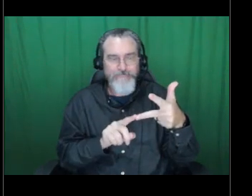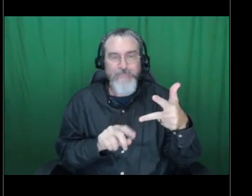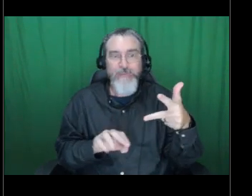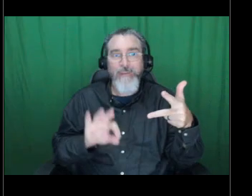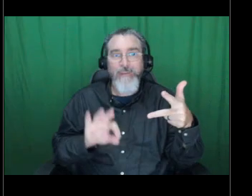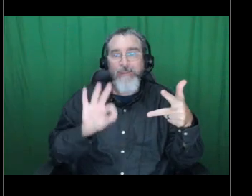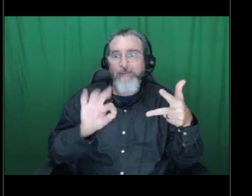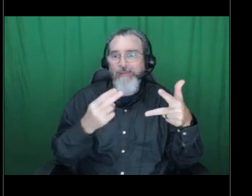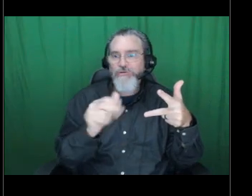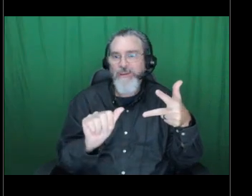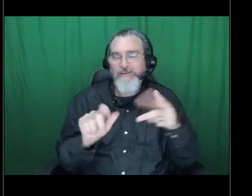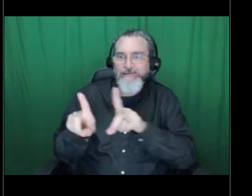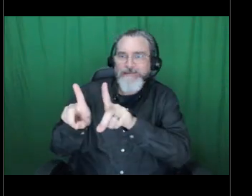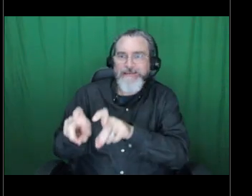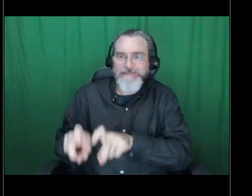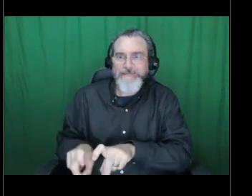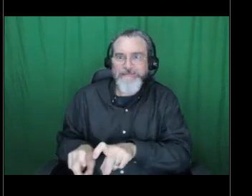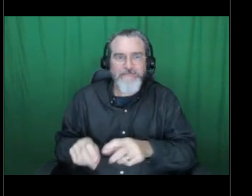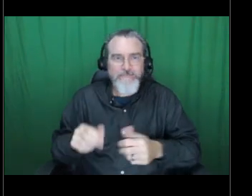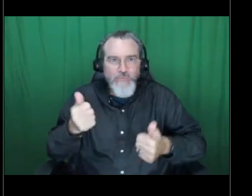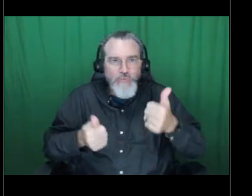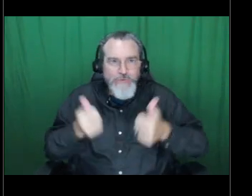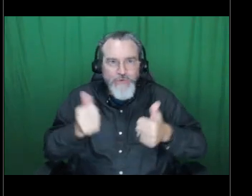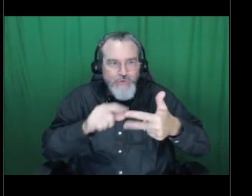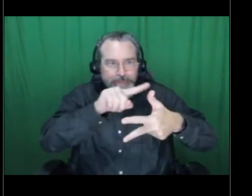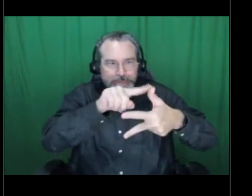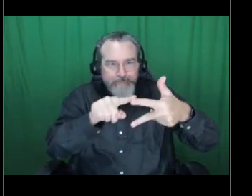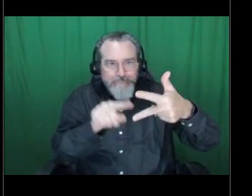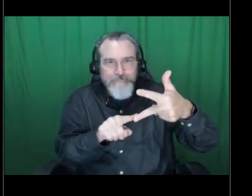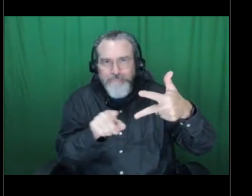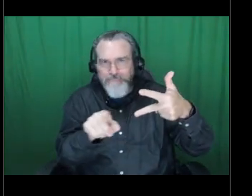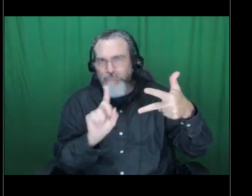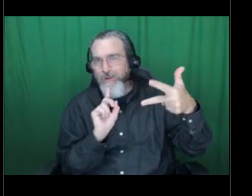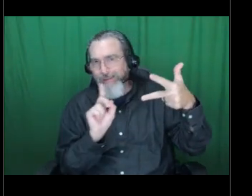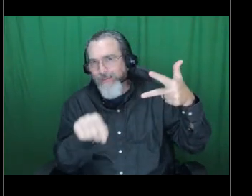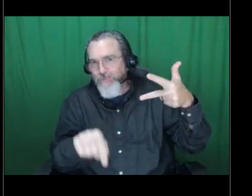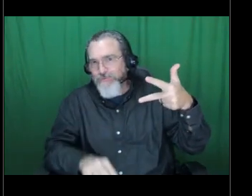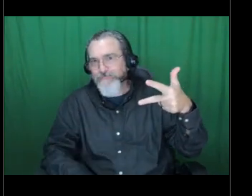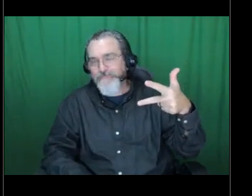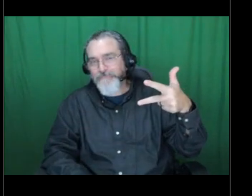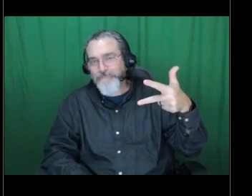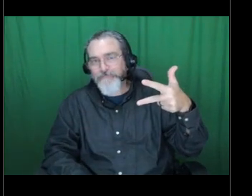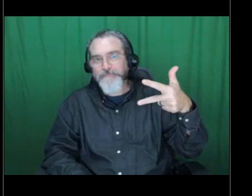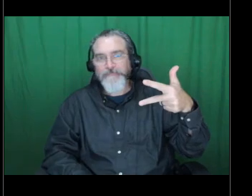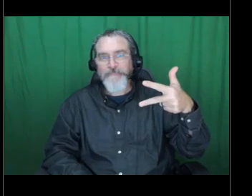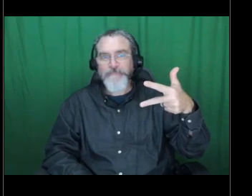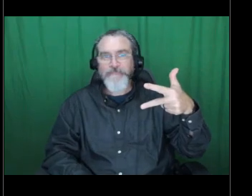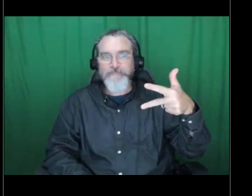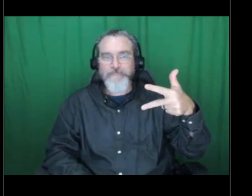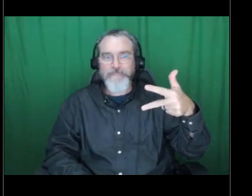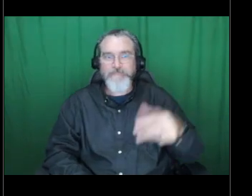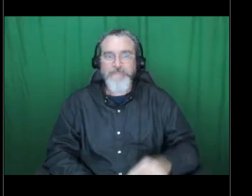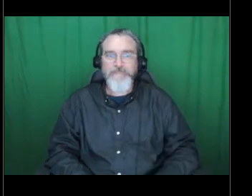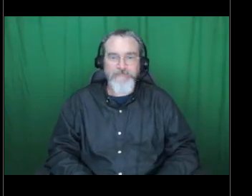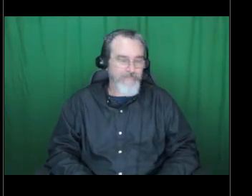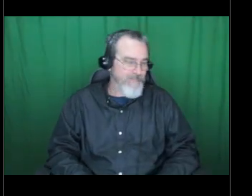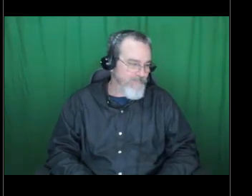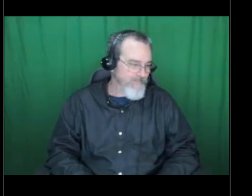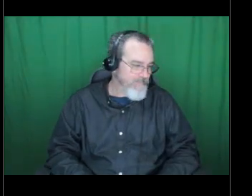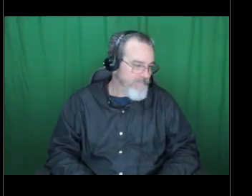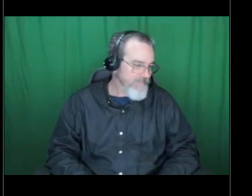is FHA test. And now I'll launch this poll and you can submit